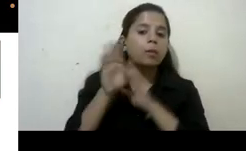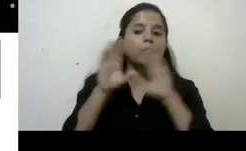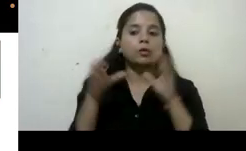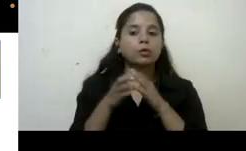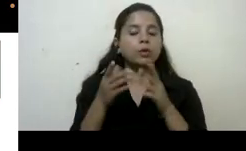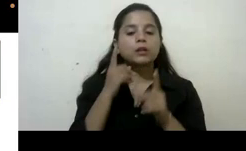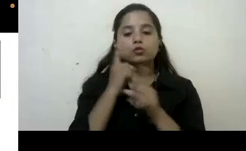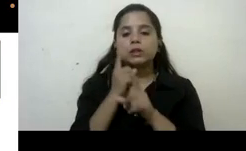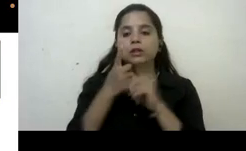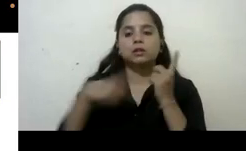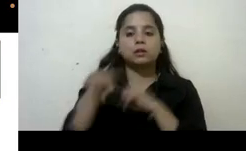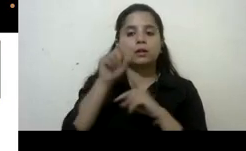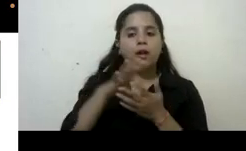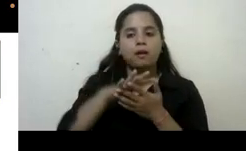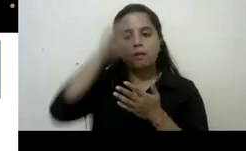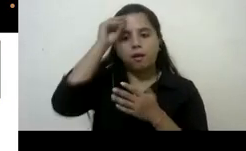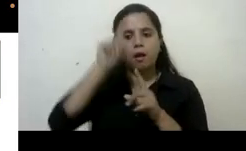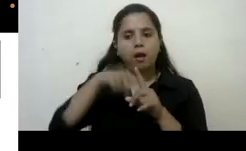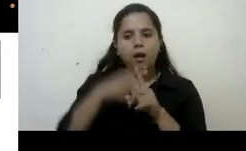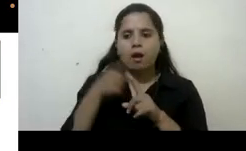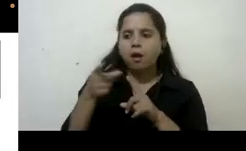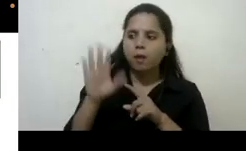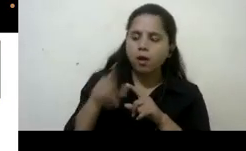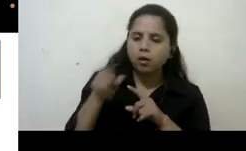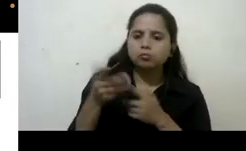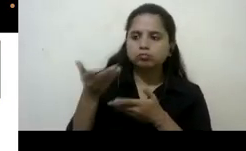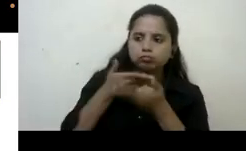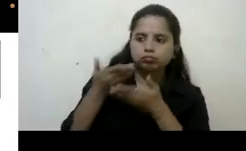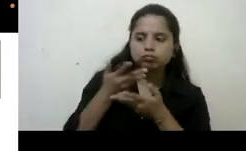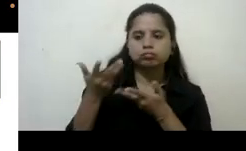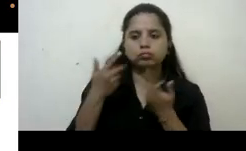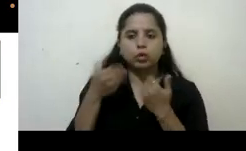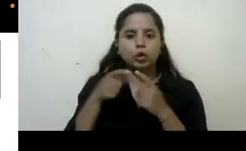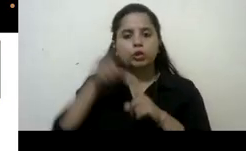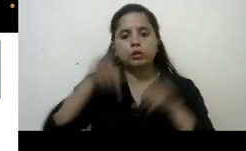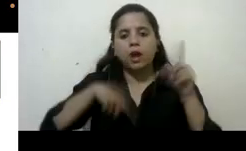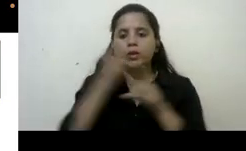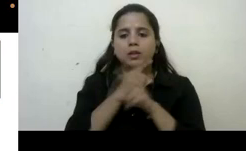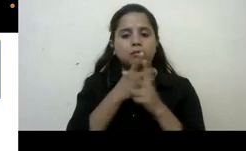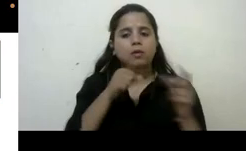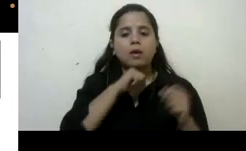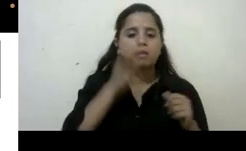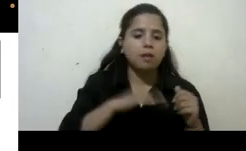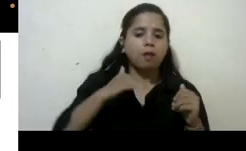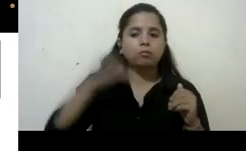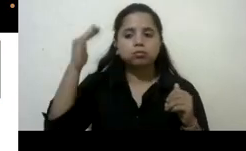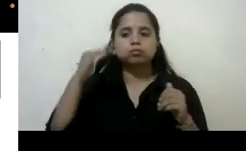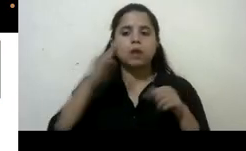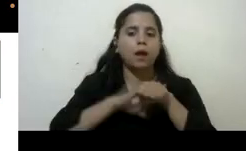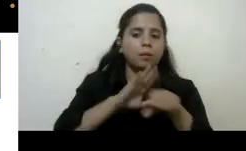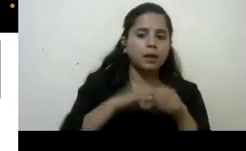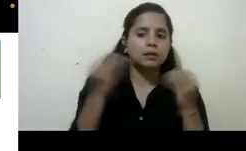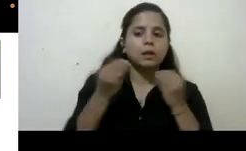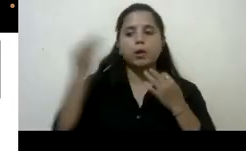teachers can learn from expert colleagues in the group. The group is of diverse teachers. So some are expert